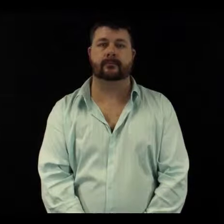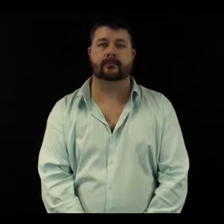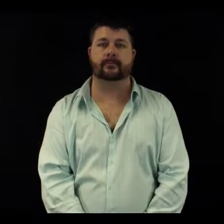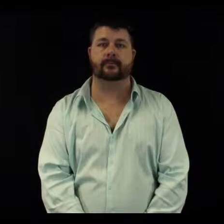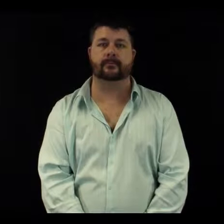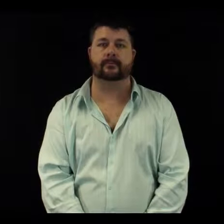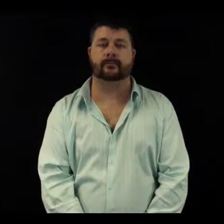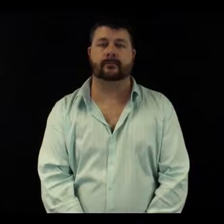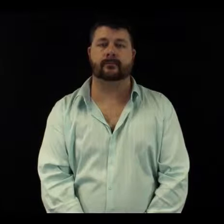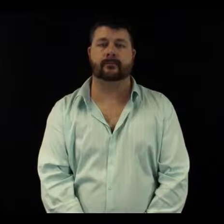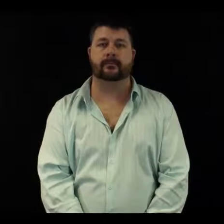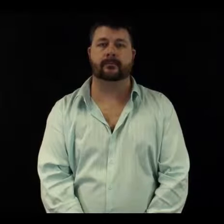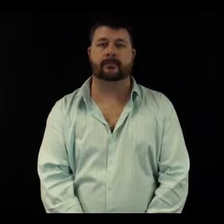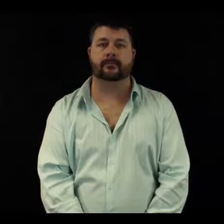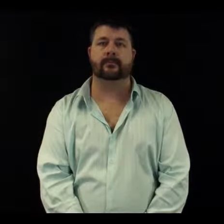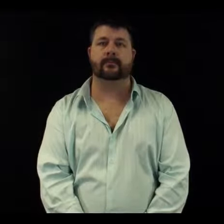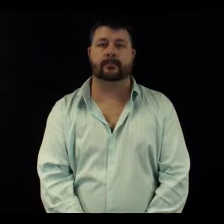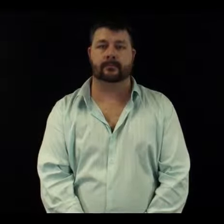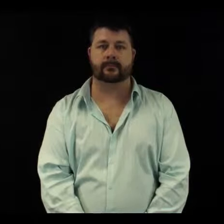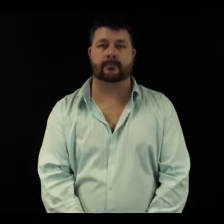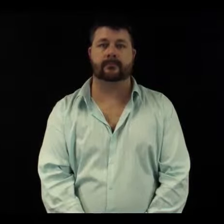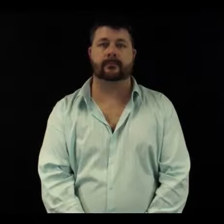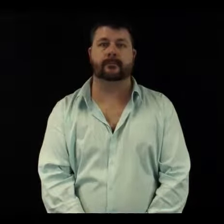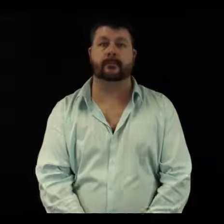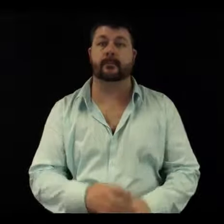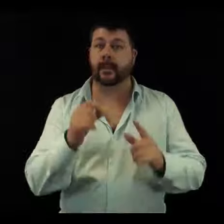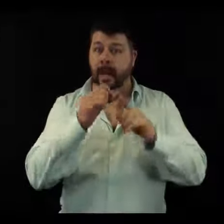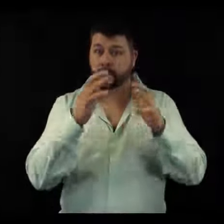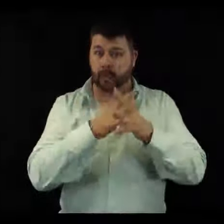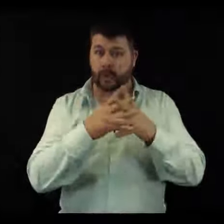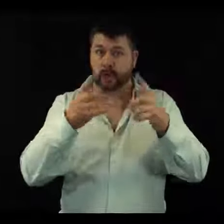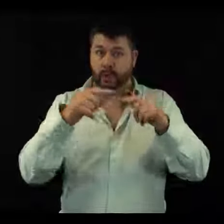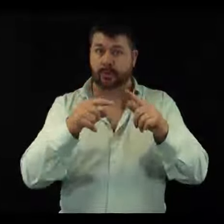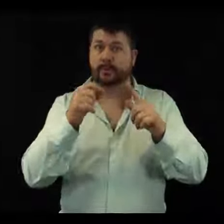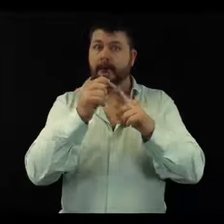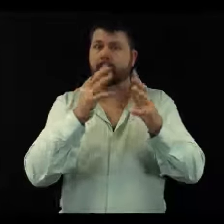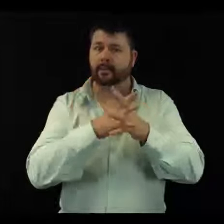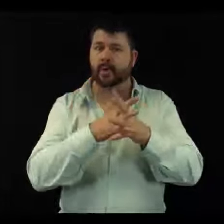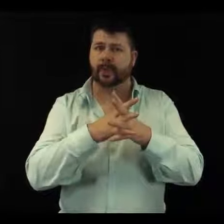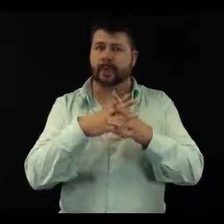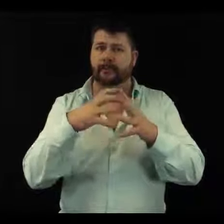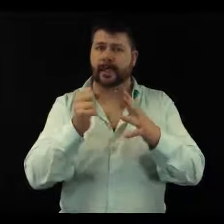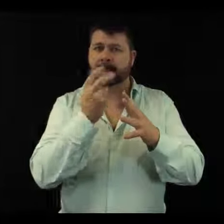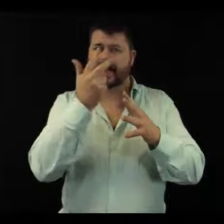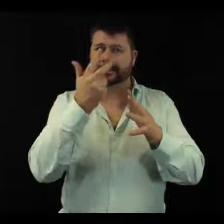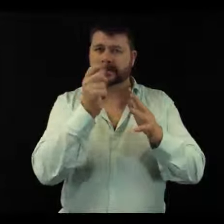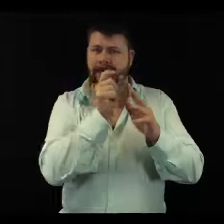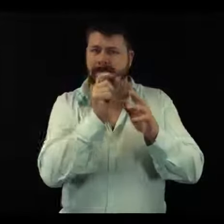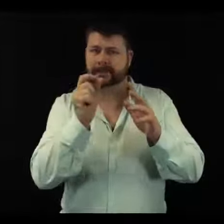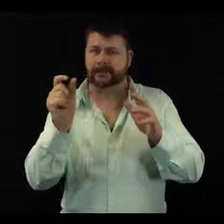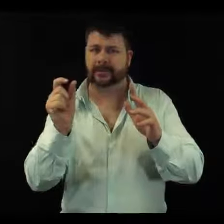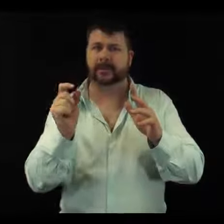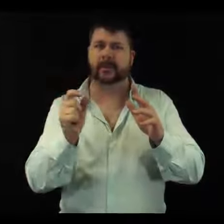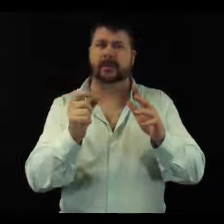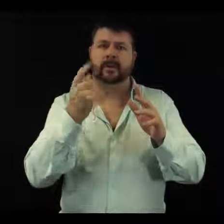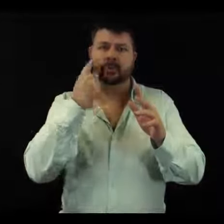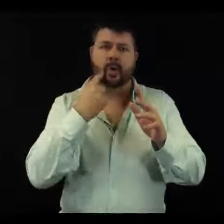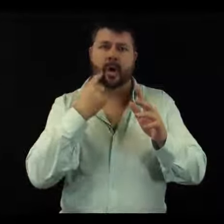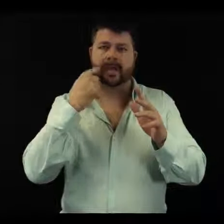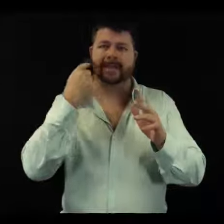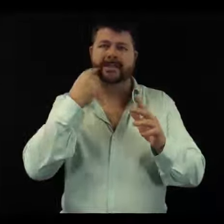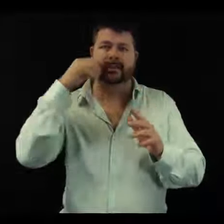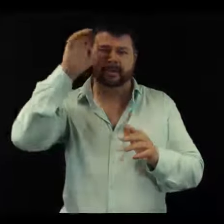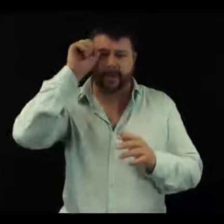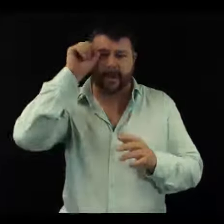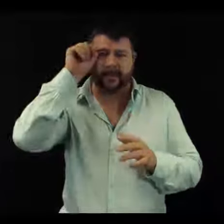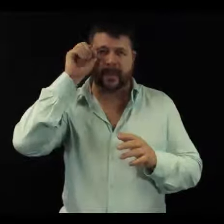firstname.lastname70@me.com, where 70 is your birth year. Enter your first name, then last name, along with a password of at